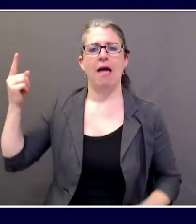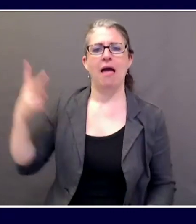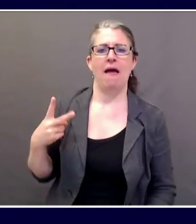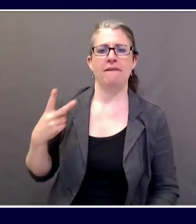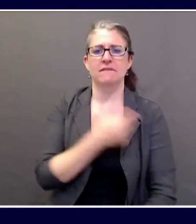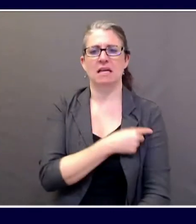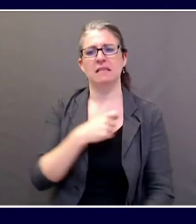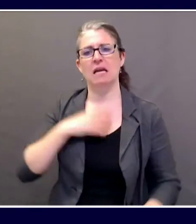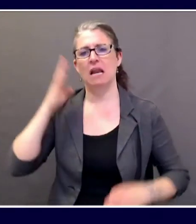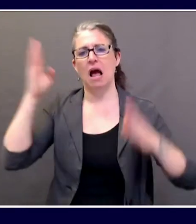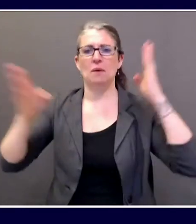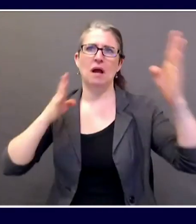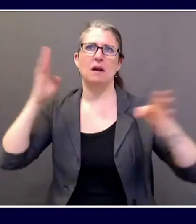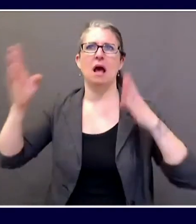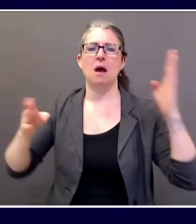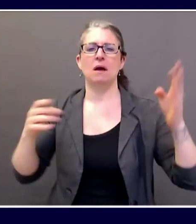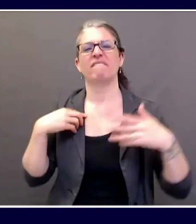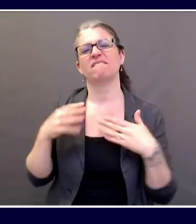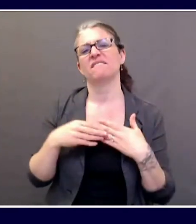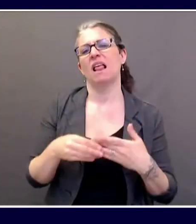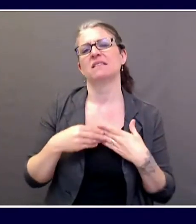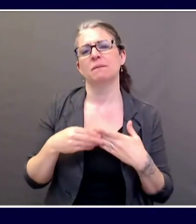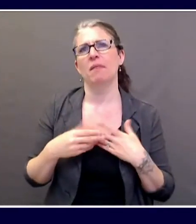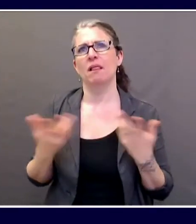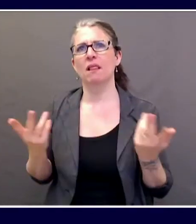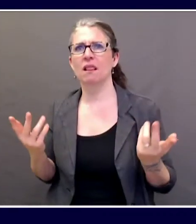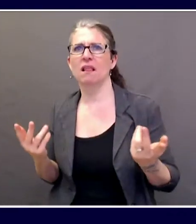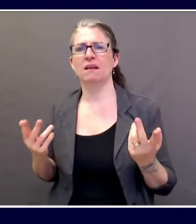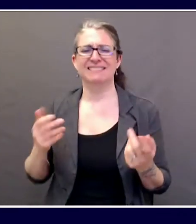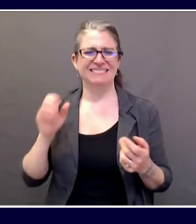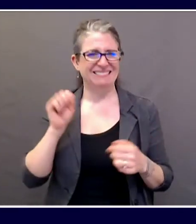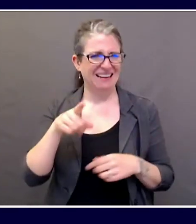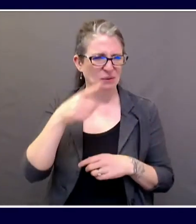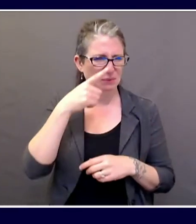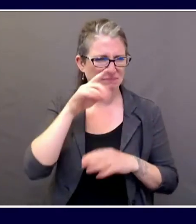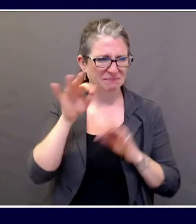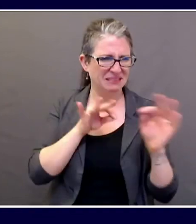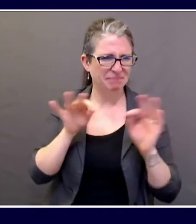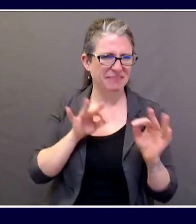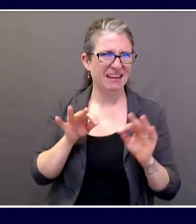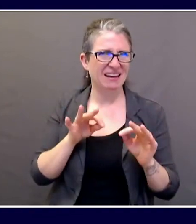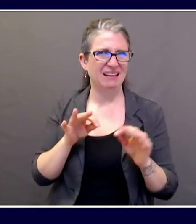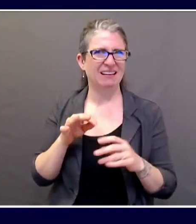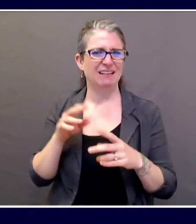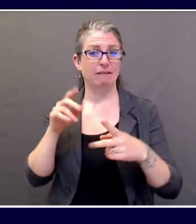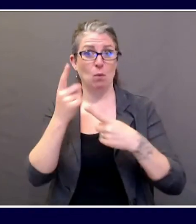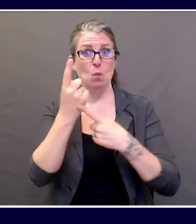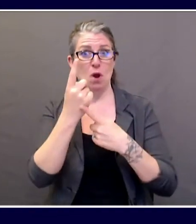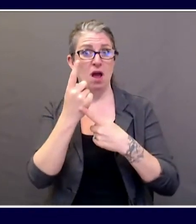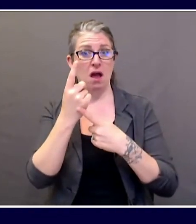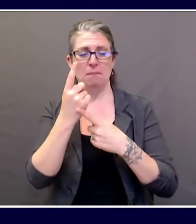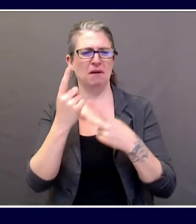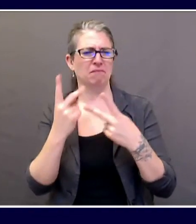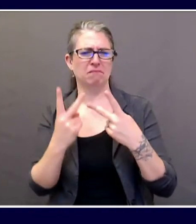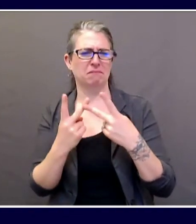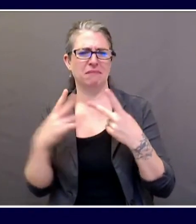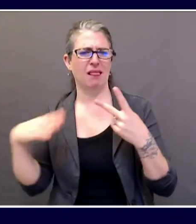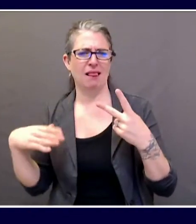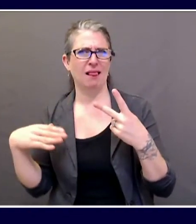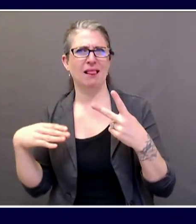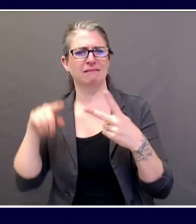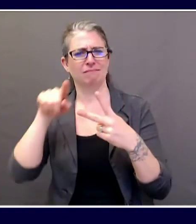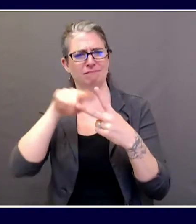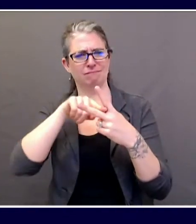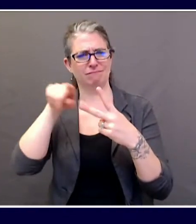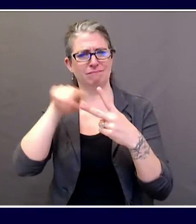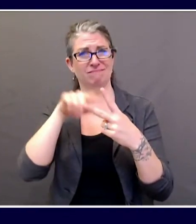how people should act one shot in? One shot in is the same as no shots right now. I hear where you're